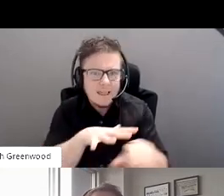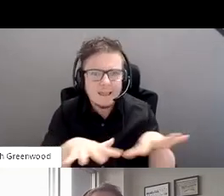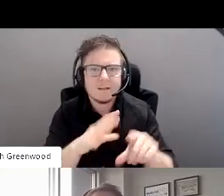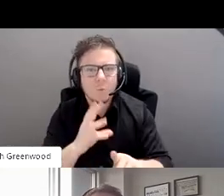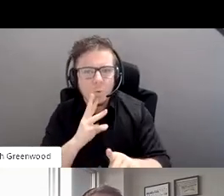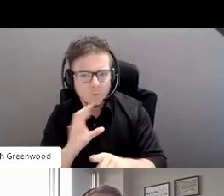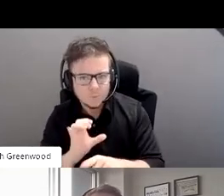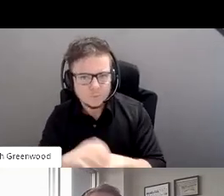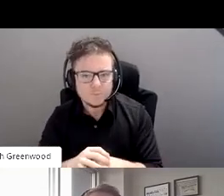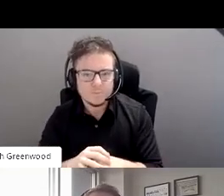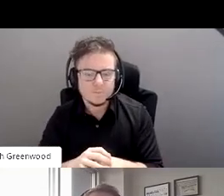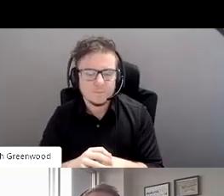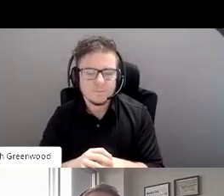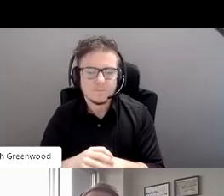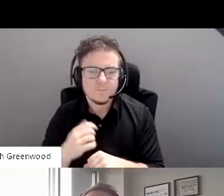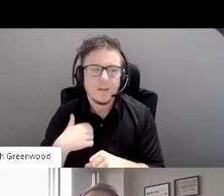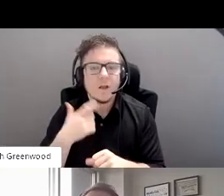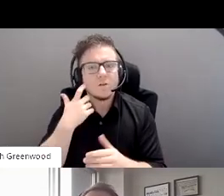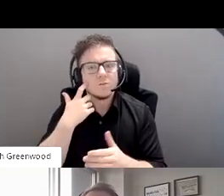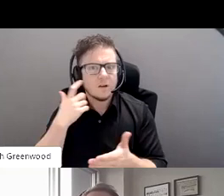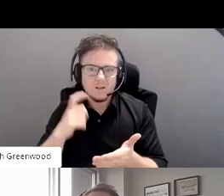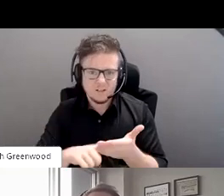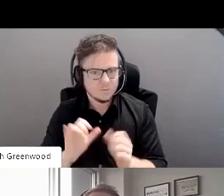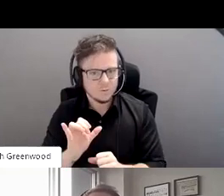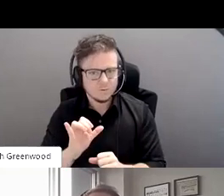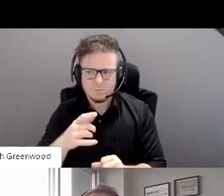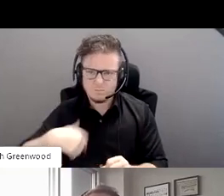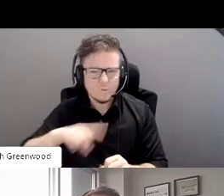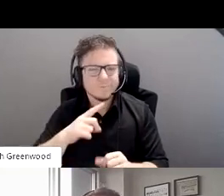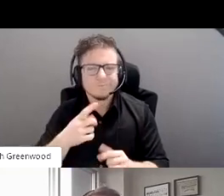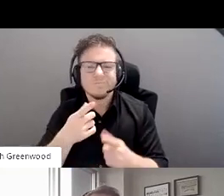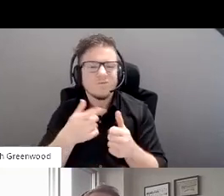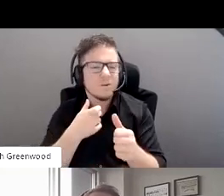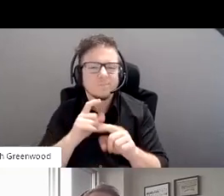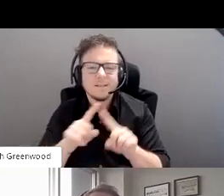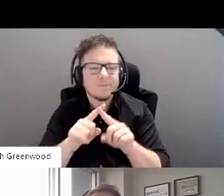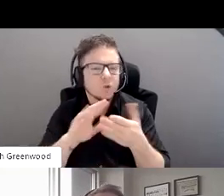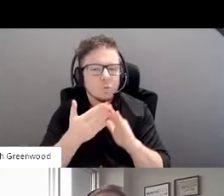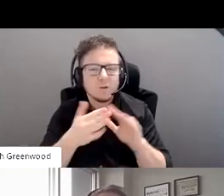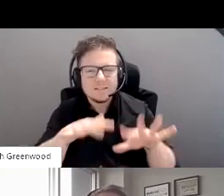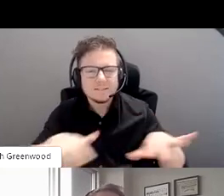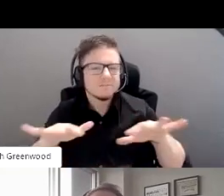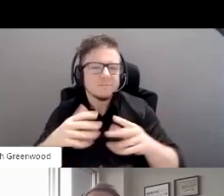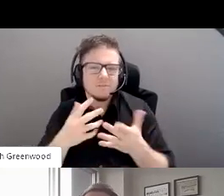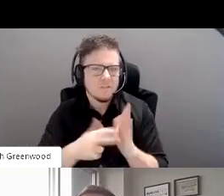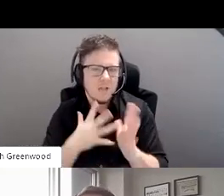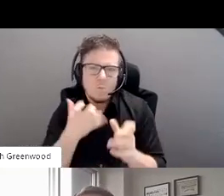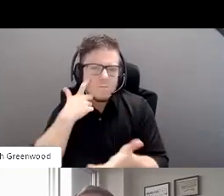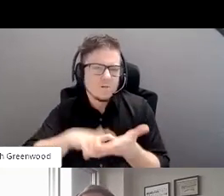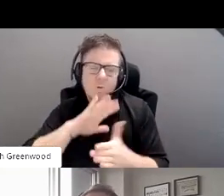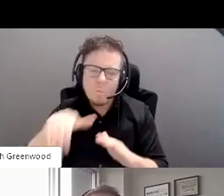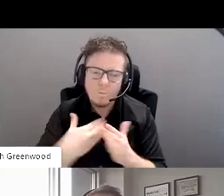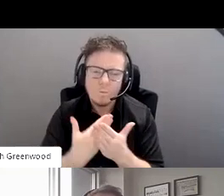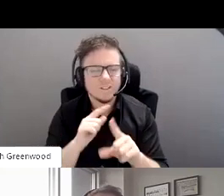also recognize that all of us are coming from different communities, so we'd like to recognize all the different First